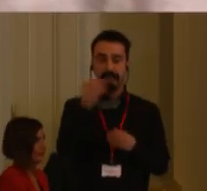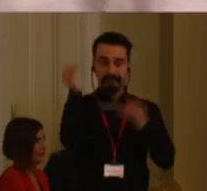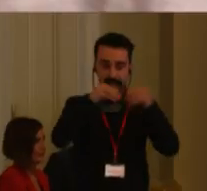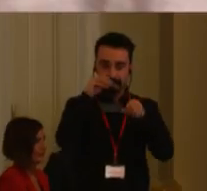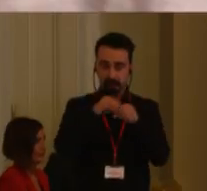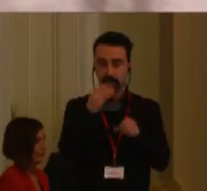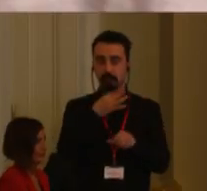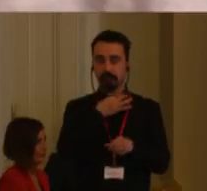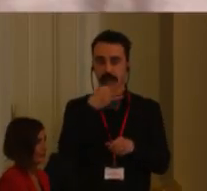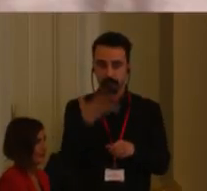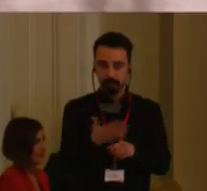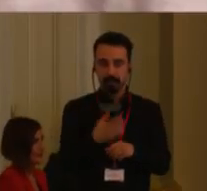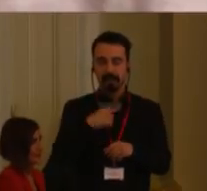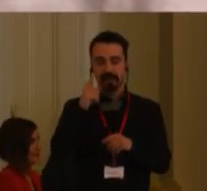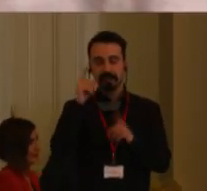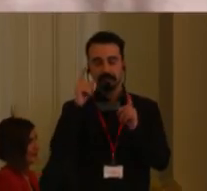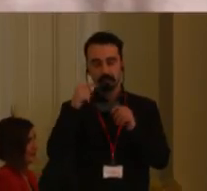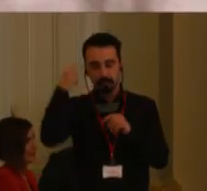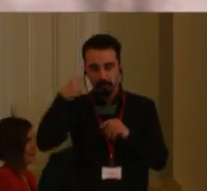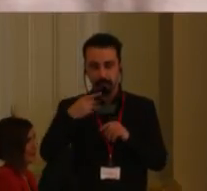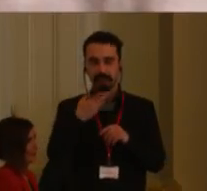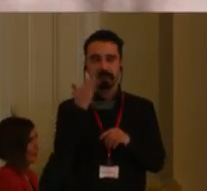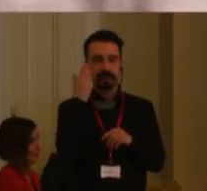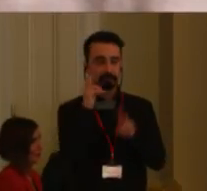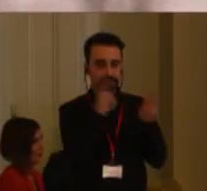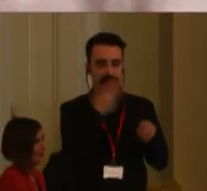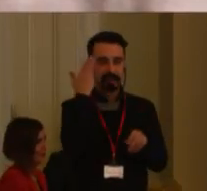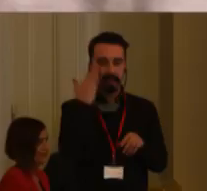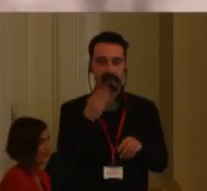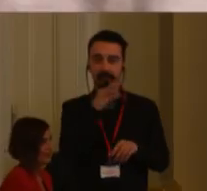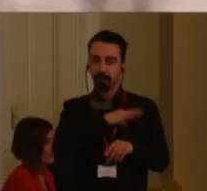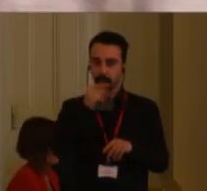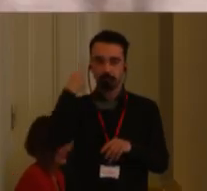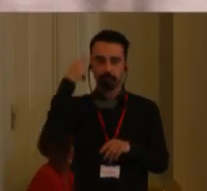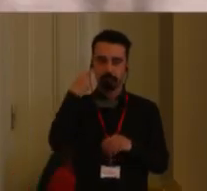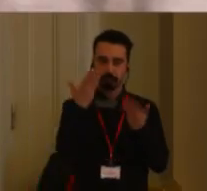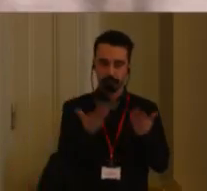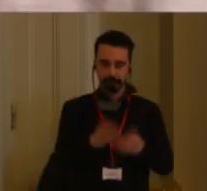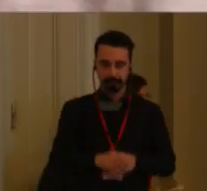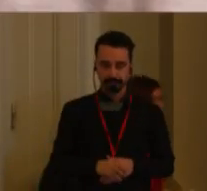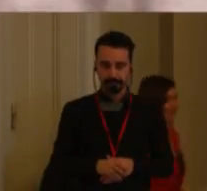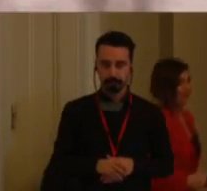stimulating, interesting, and forward-looking afternoon. Thank you.